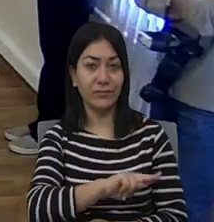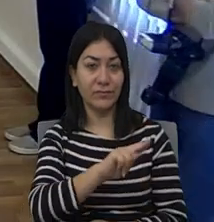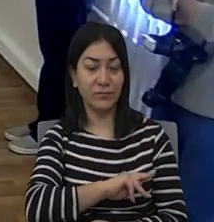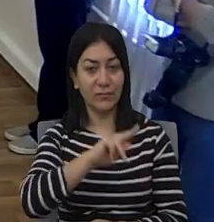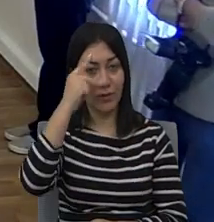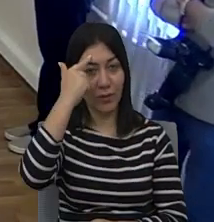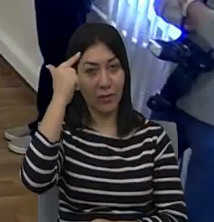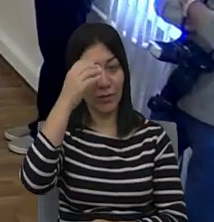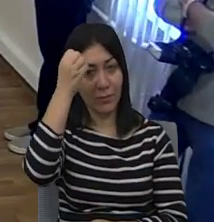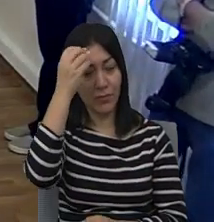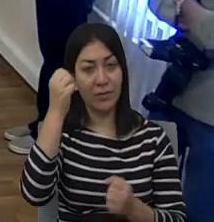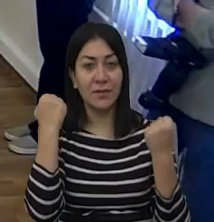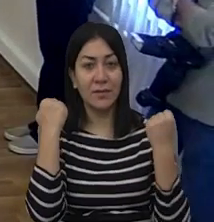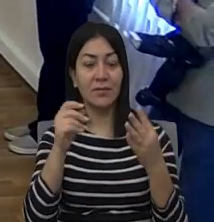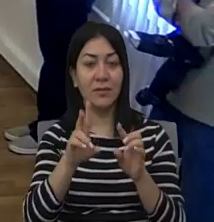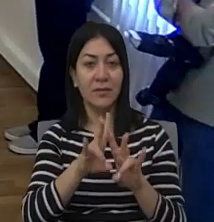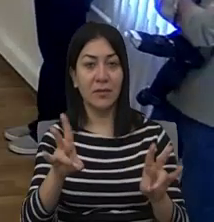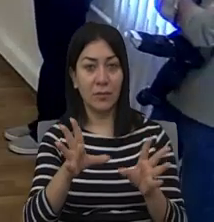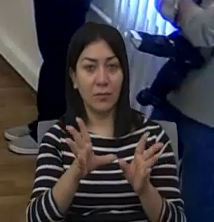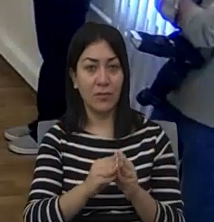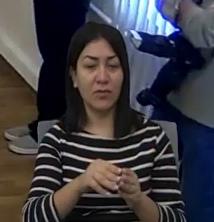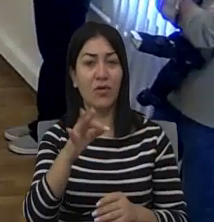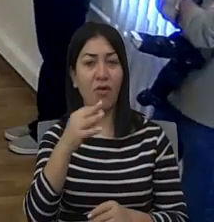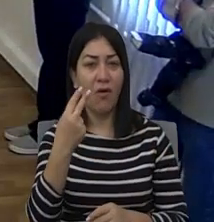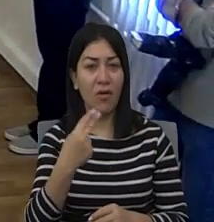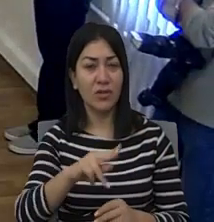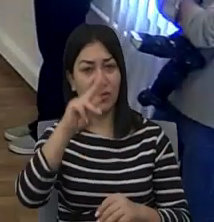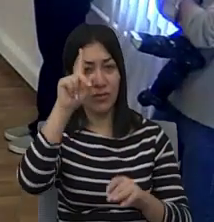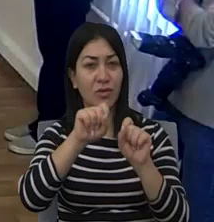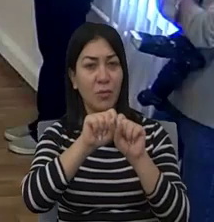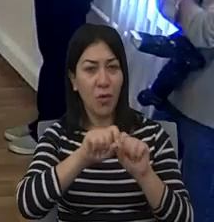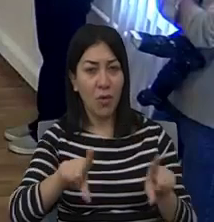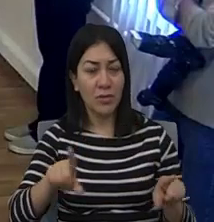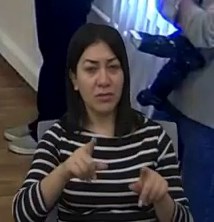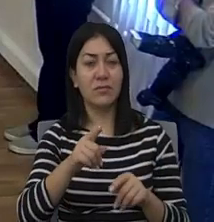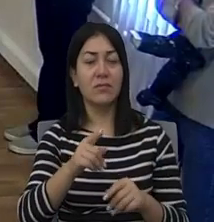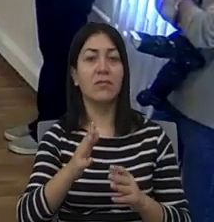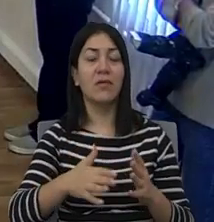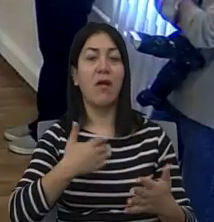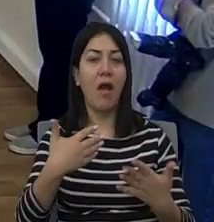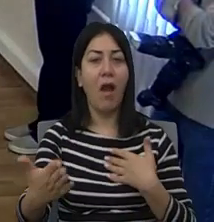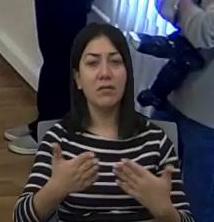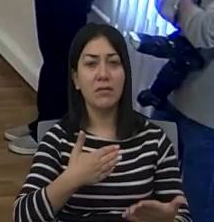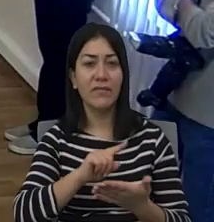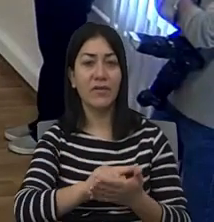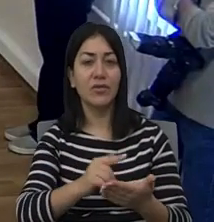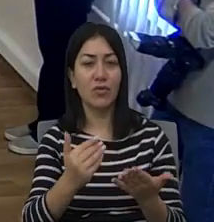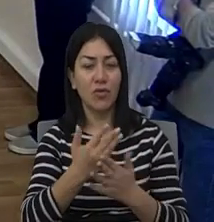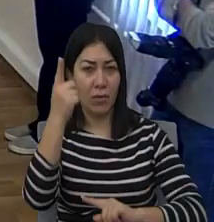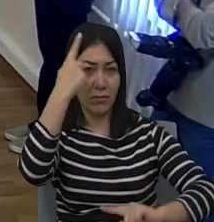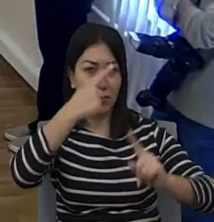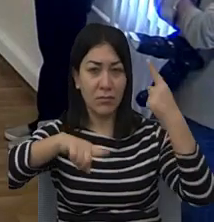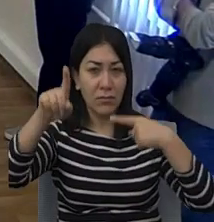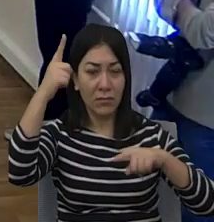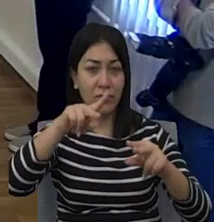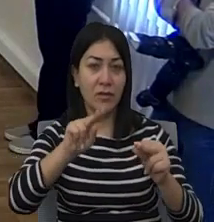and Sport to extend to colleges and vocational training schools the interactive and innovative engaged citizens